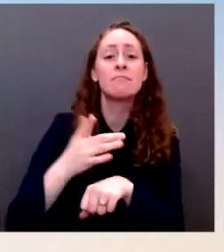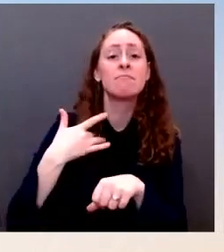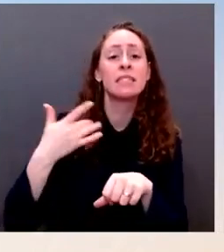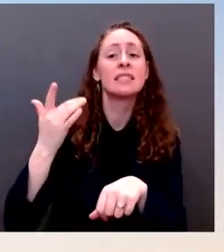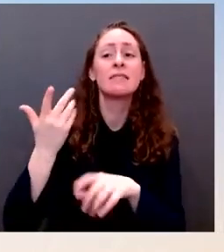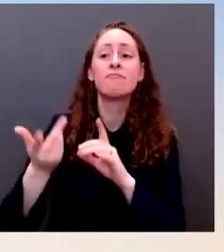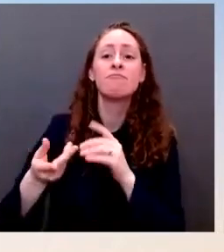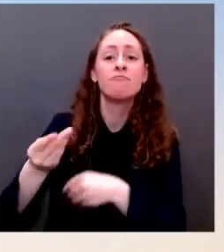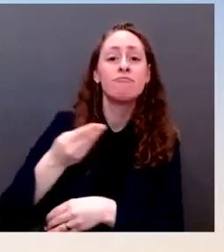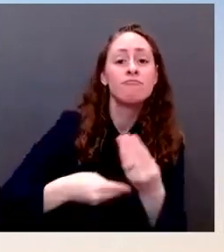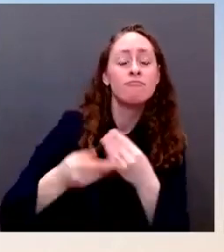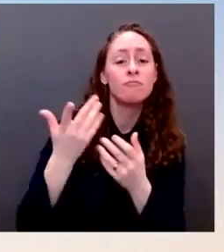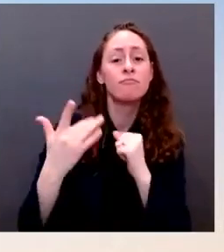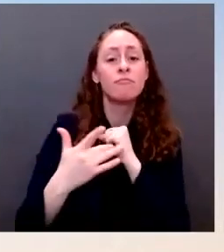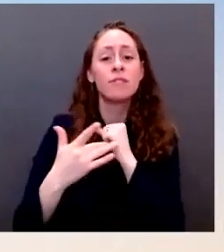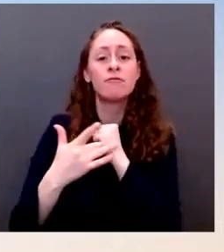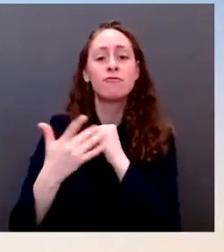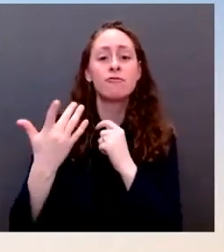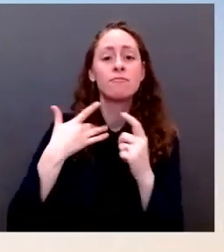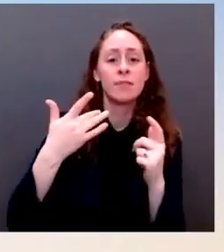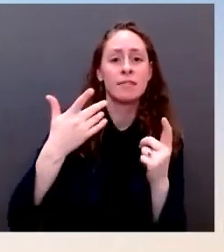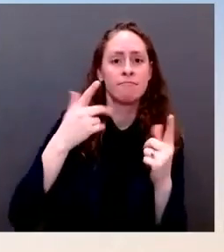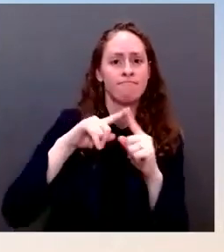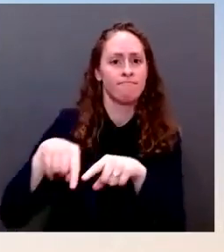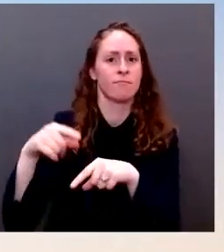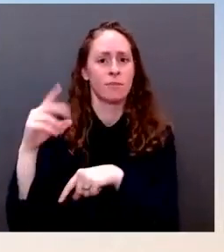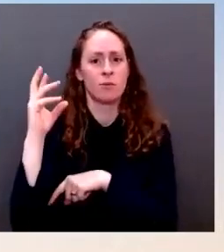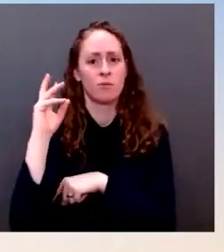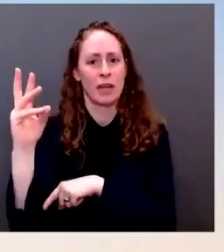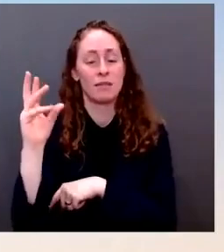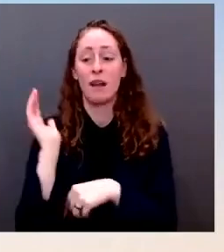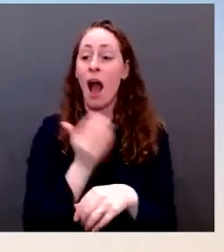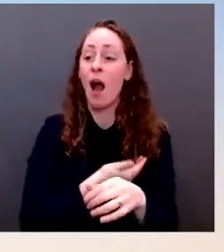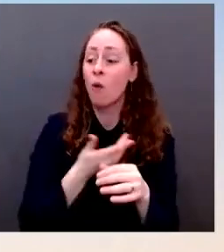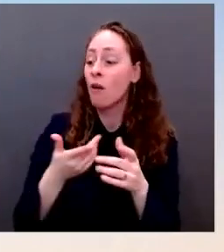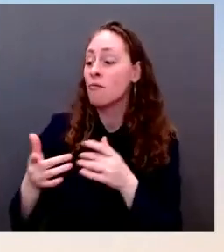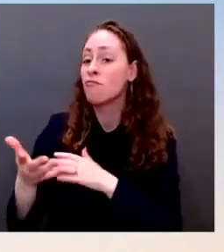our diplomatic efforts with our partners around the world. And just one more quick one